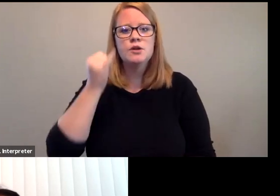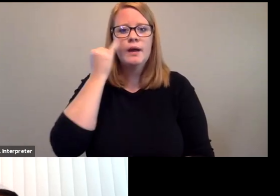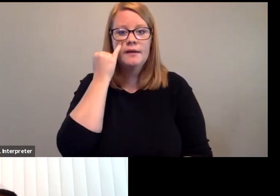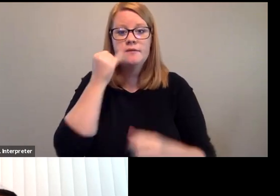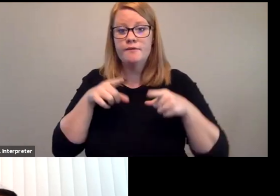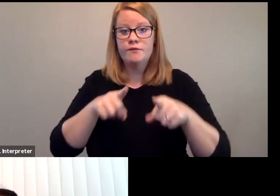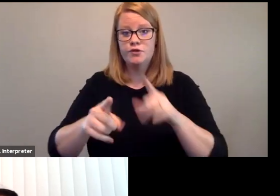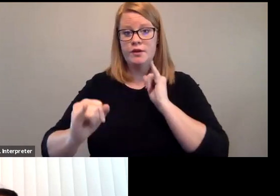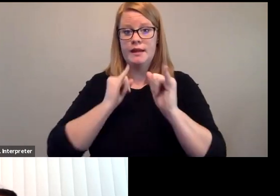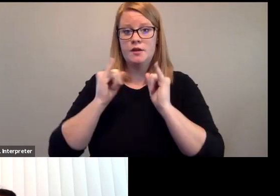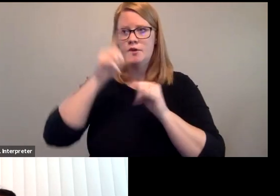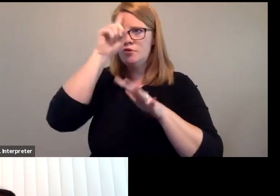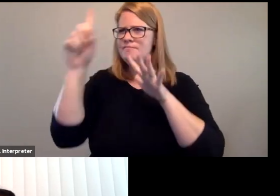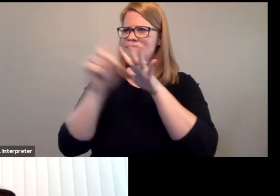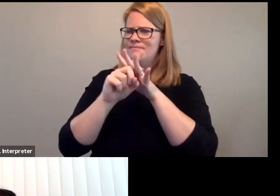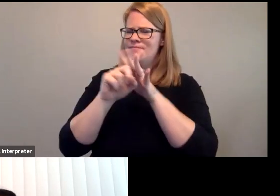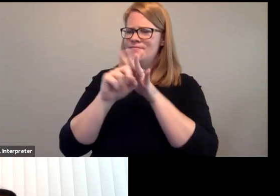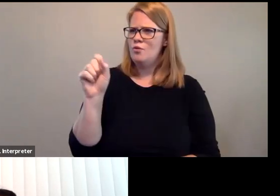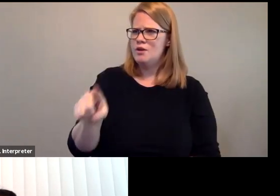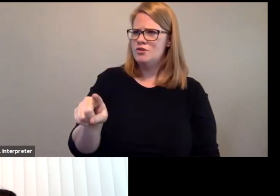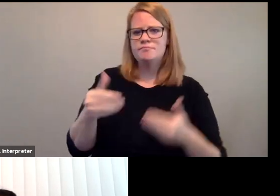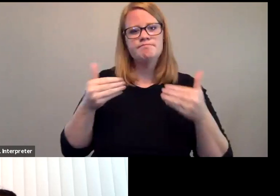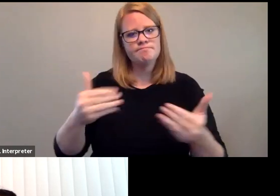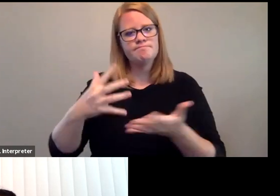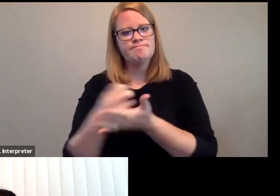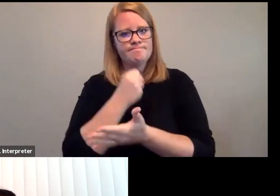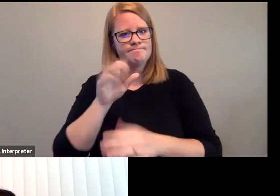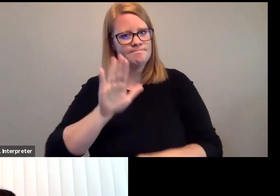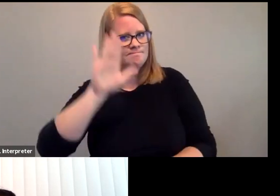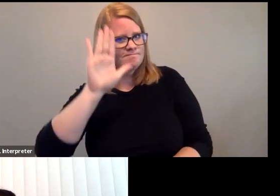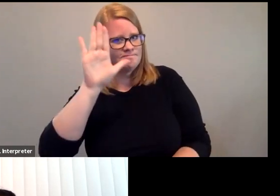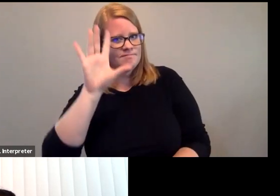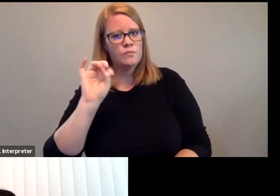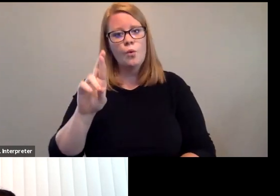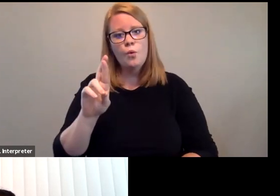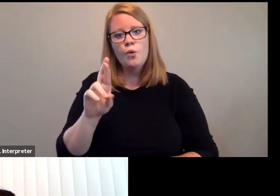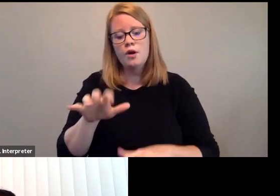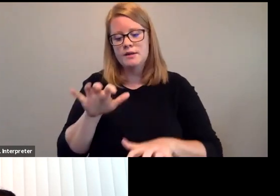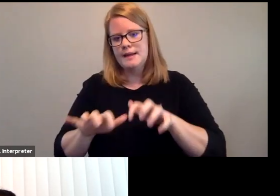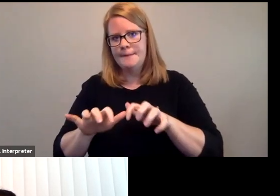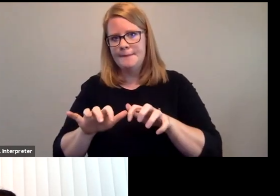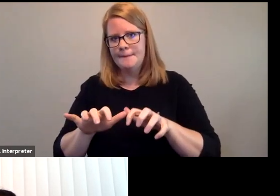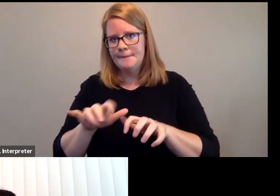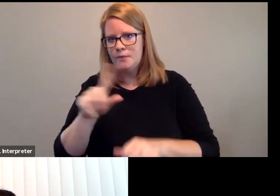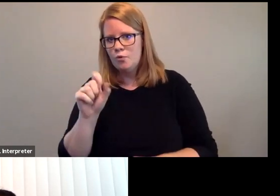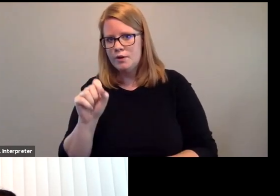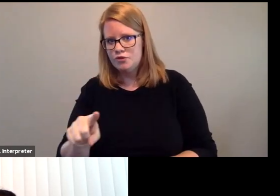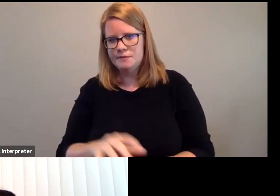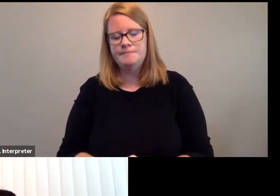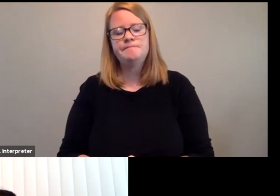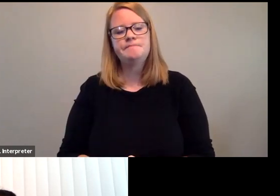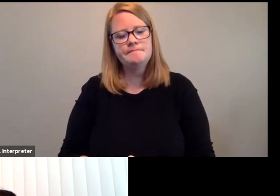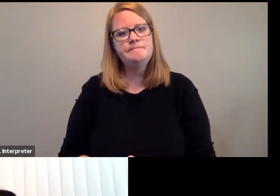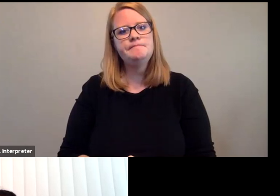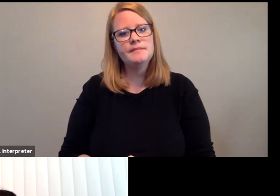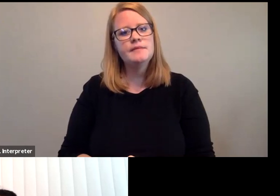speaking about, you can do that, and I'll try to get it so that we can insert it into the conversation. Otherwise, we will have time at